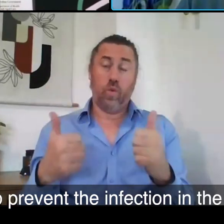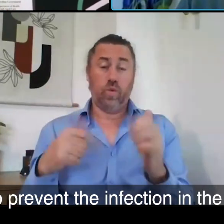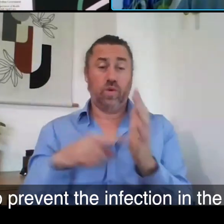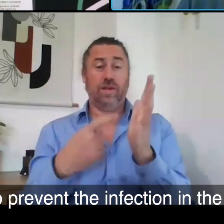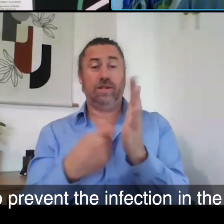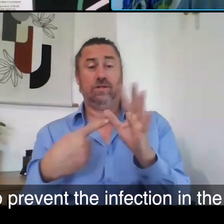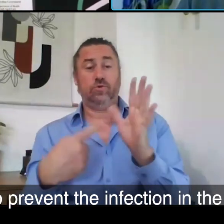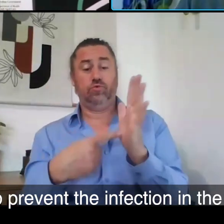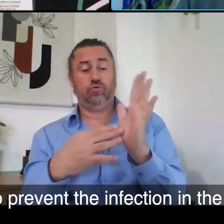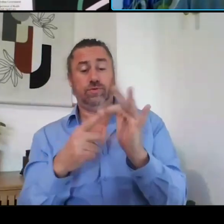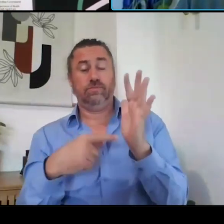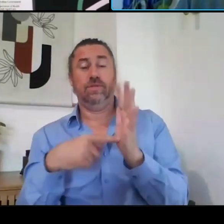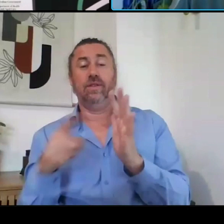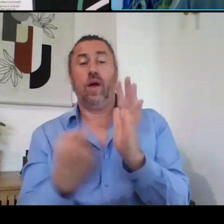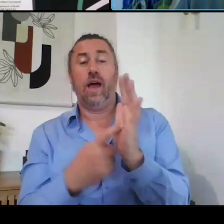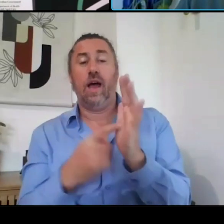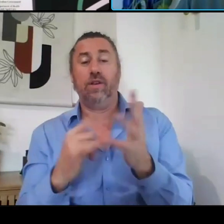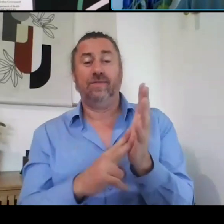need to prevent the infection in the first place.